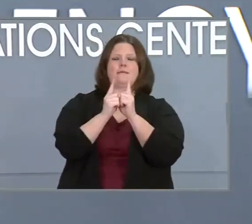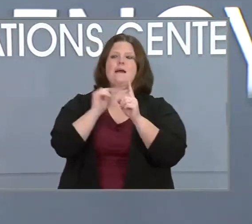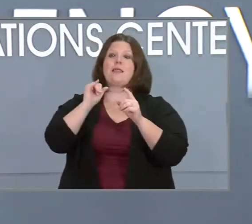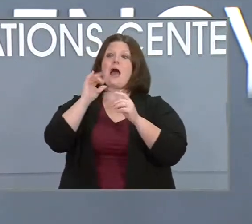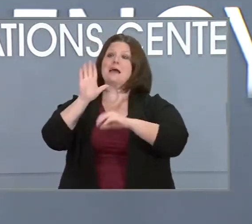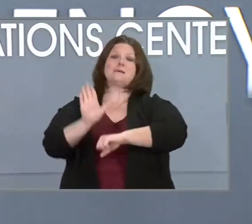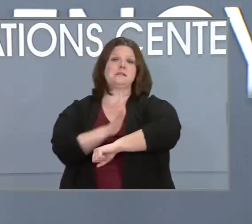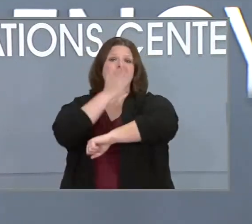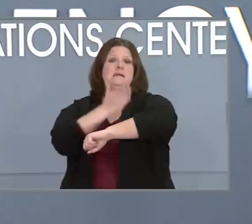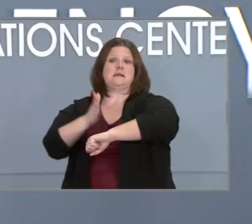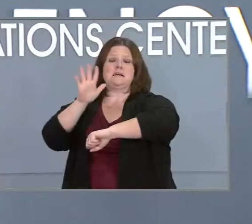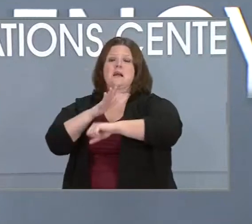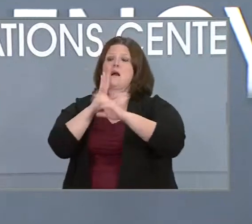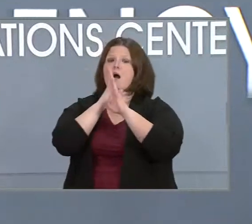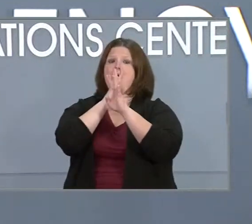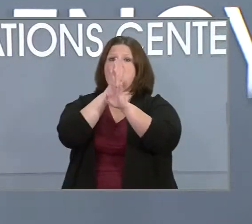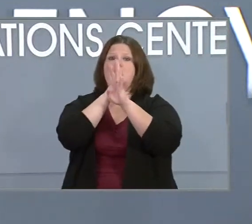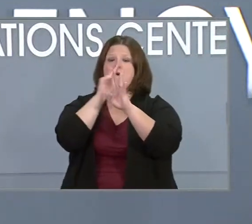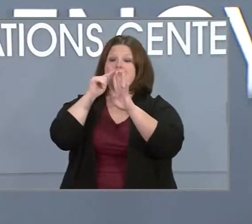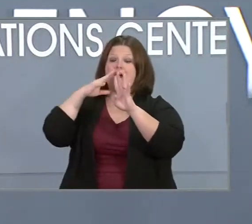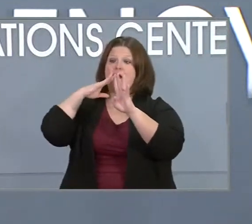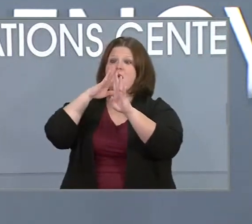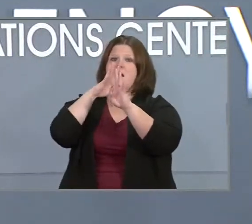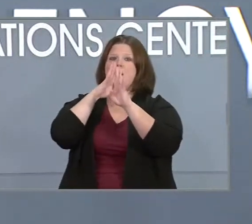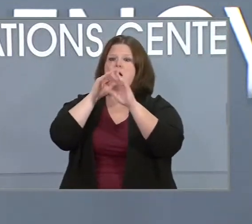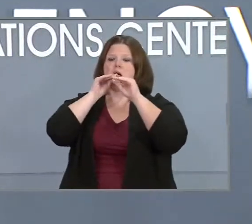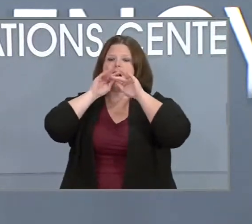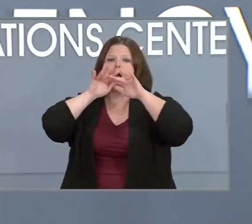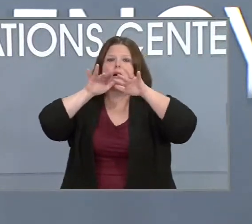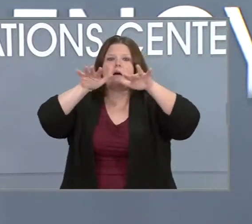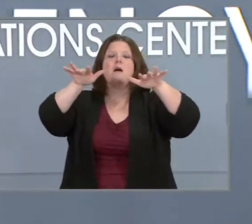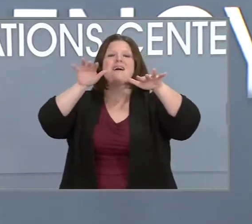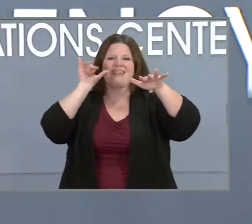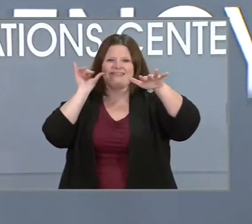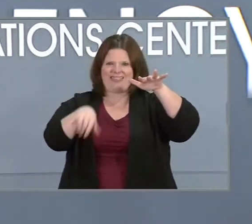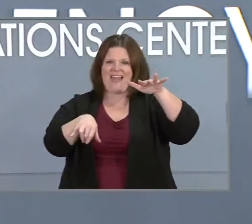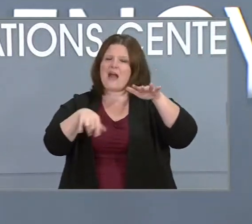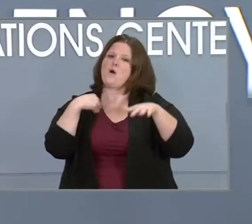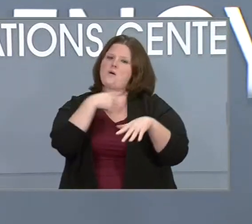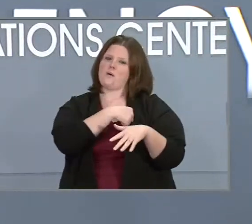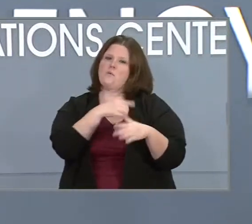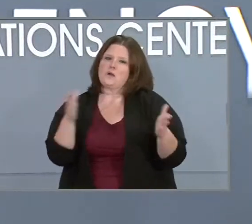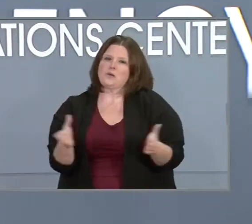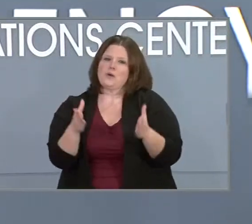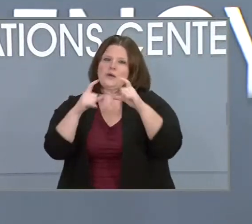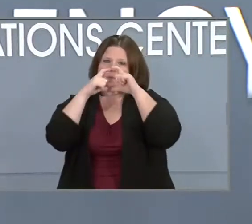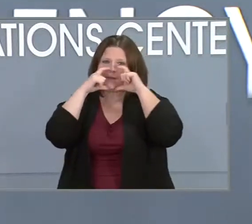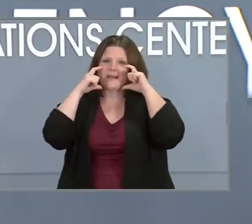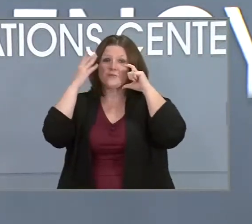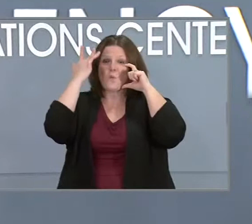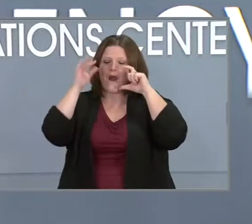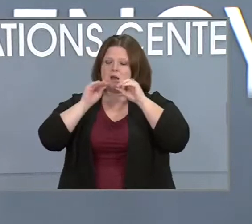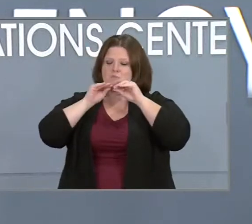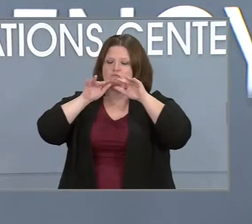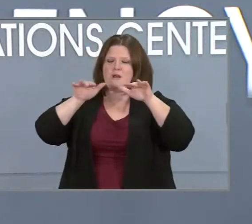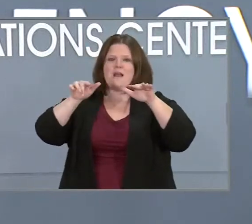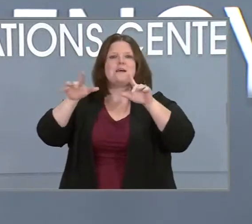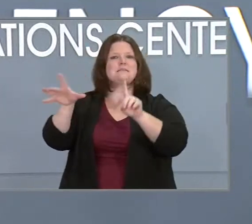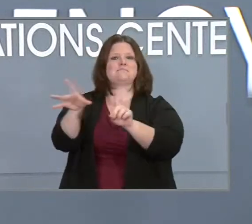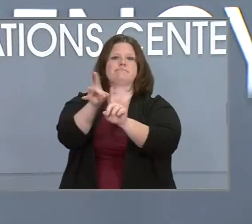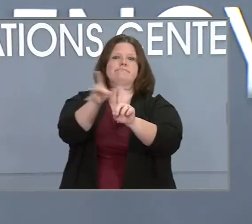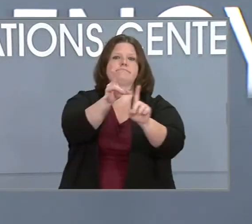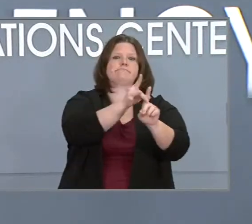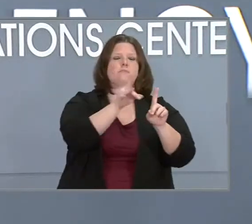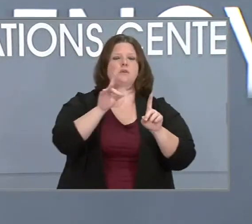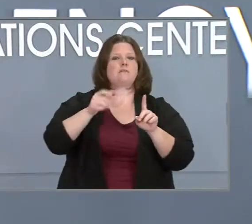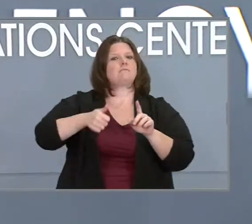singing, where you're doing a lot more heavy breathing, those are the times where you're going to want to wear a mask because risk can increase in that case.